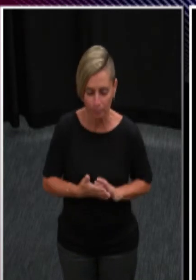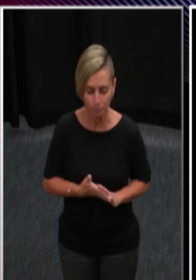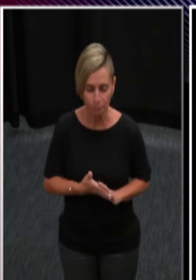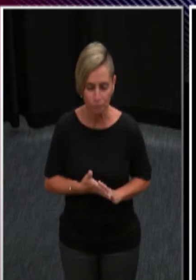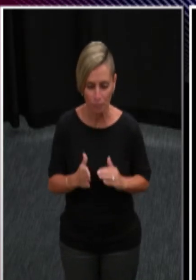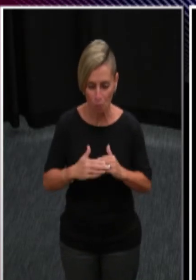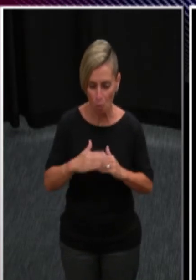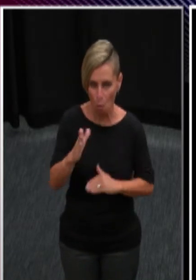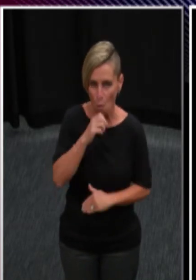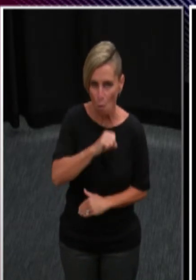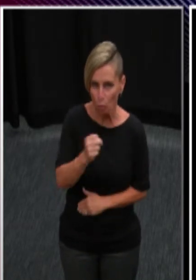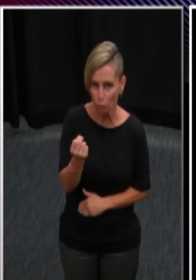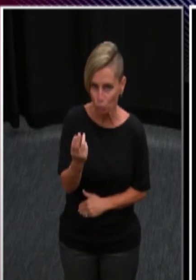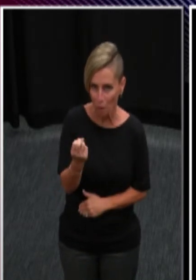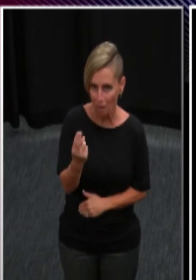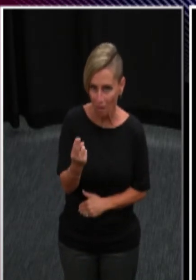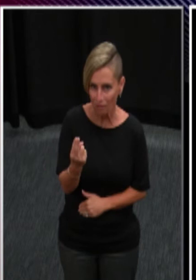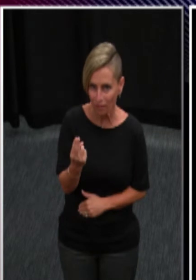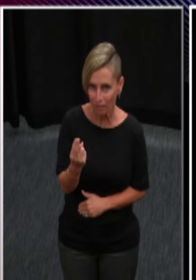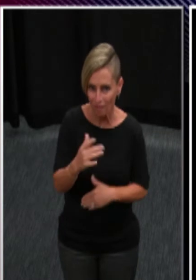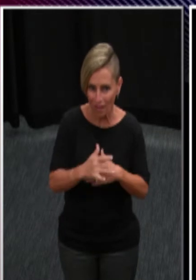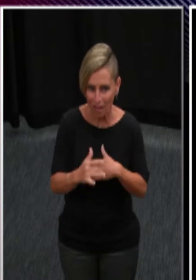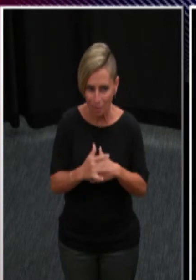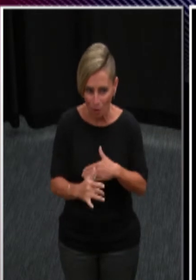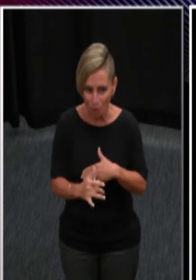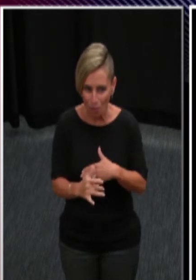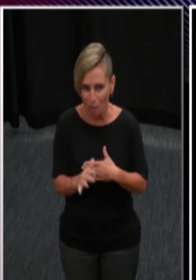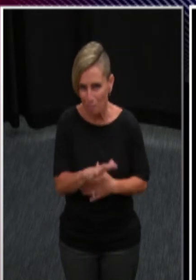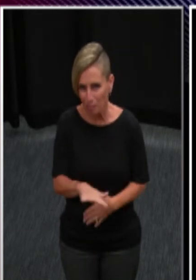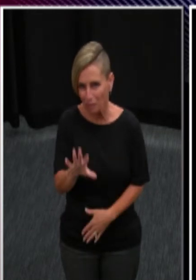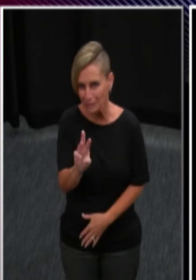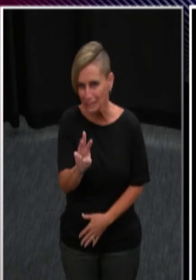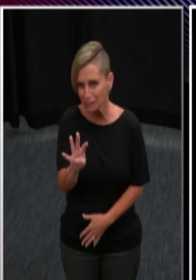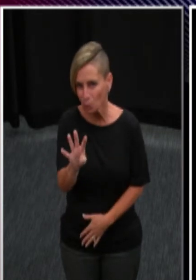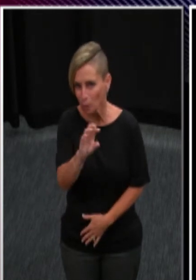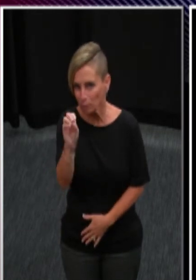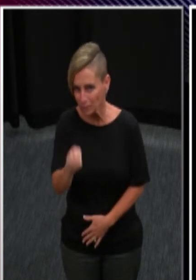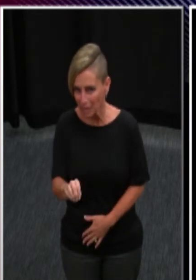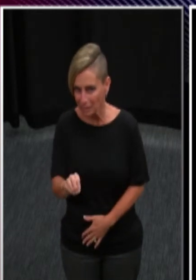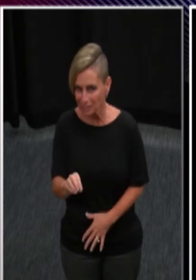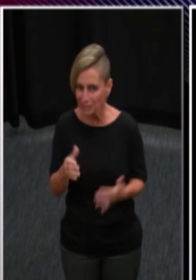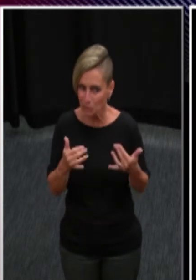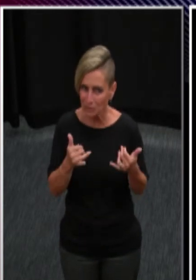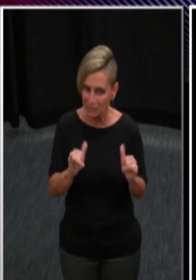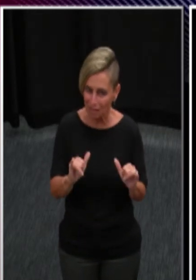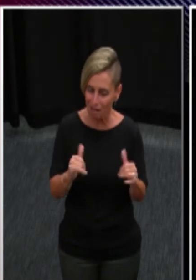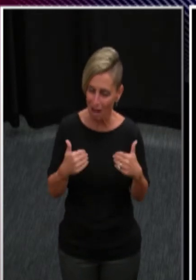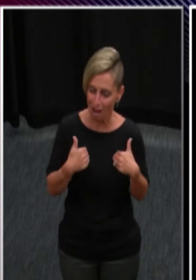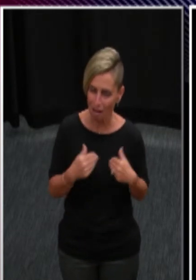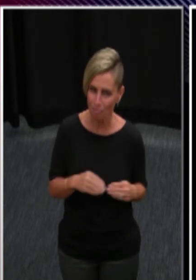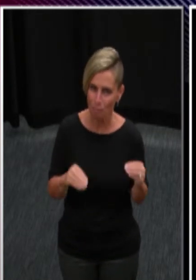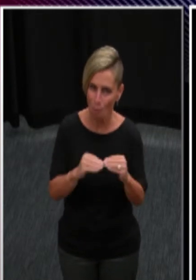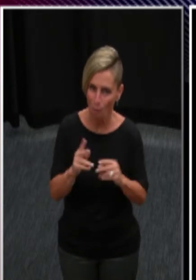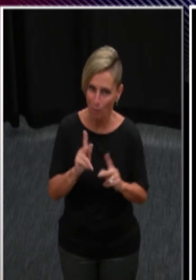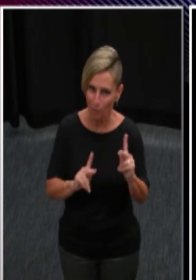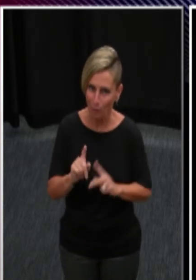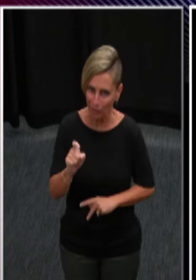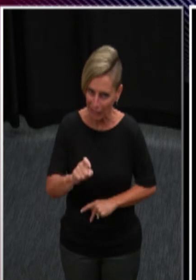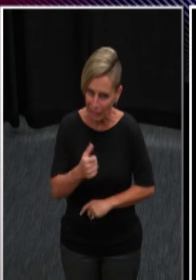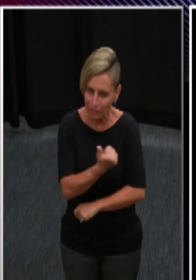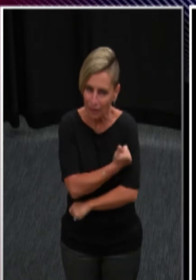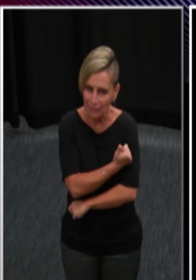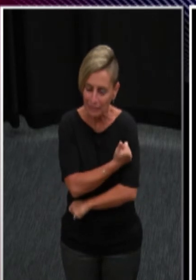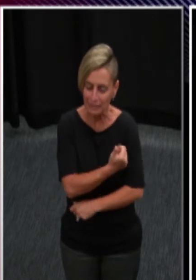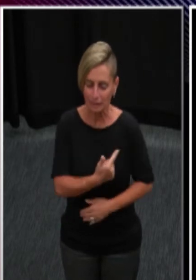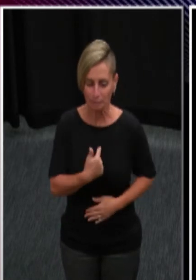12 and up is around 64%. We're not where we need to be at this stage right now. And I'm